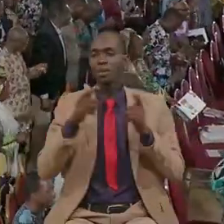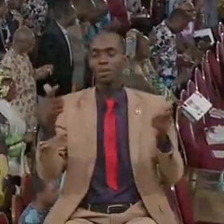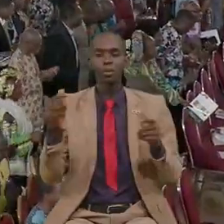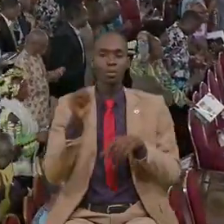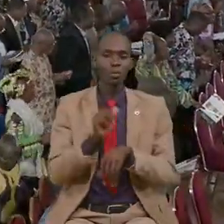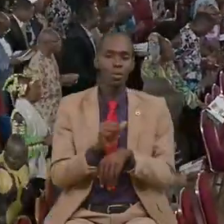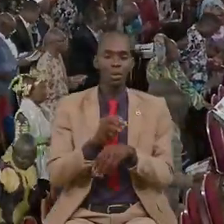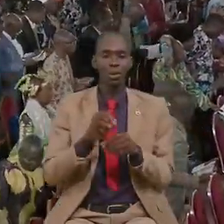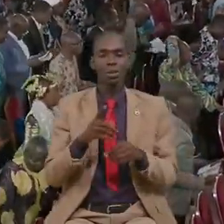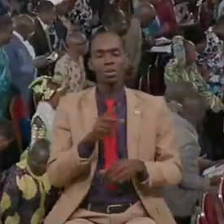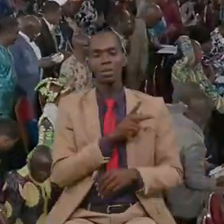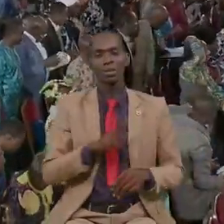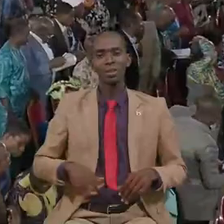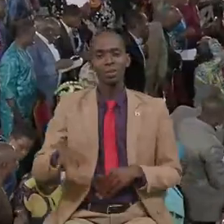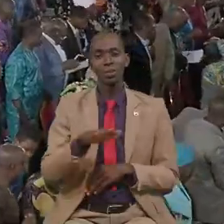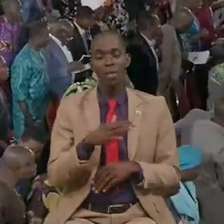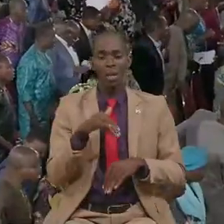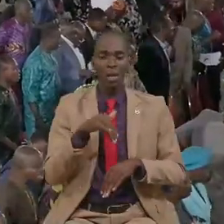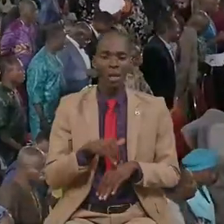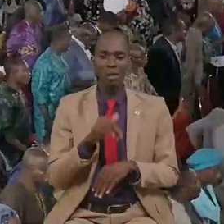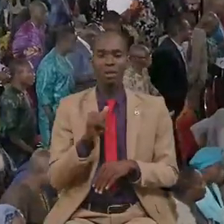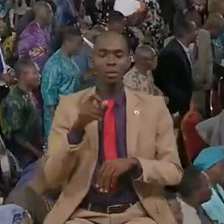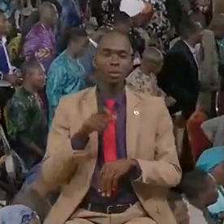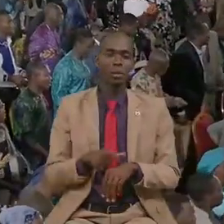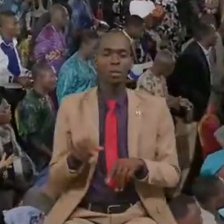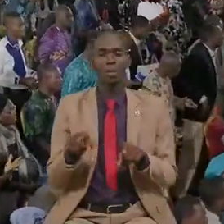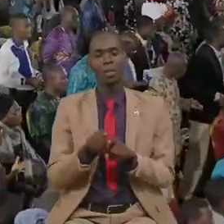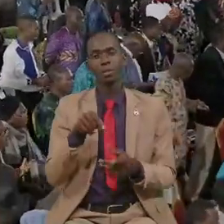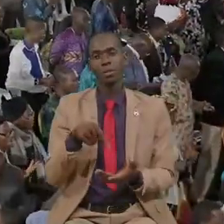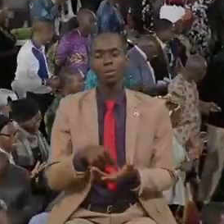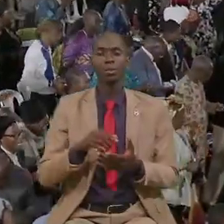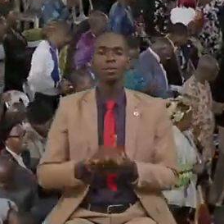At such a time as this,